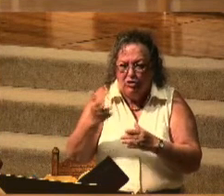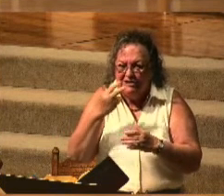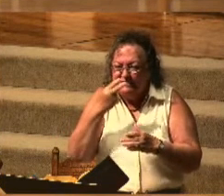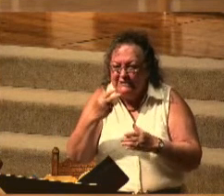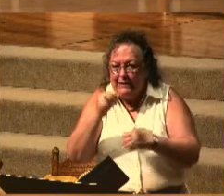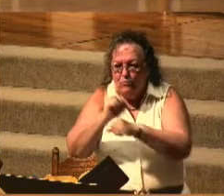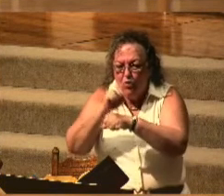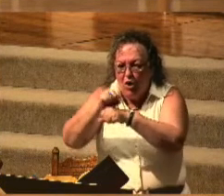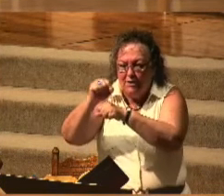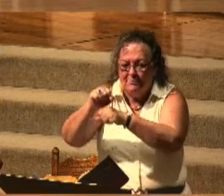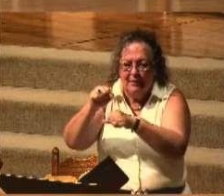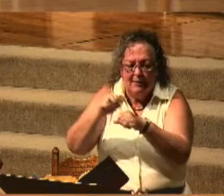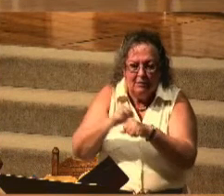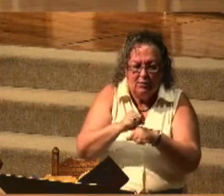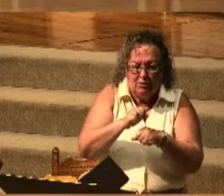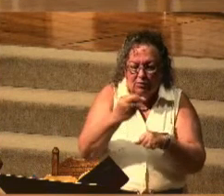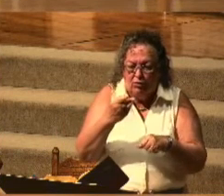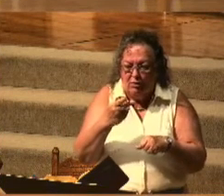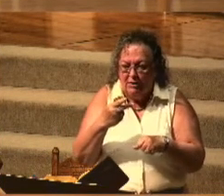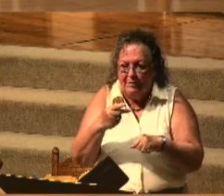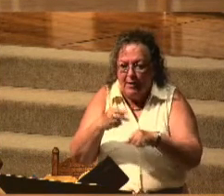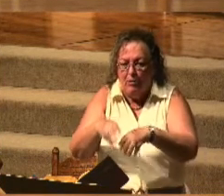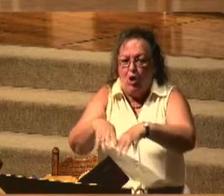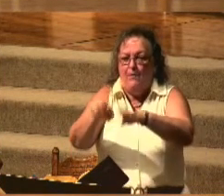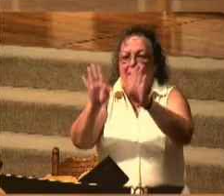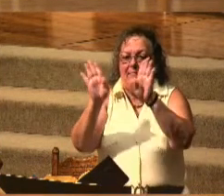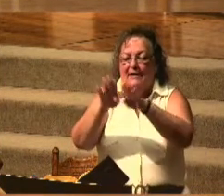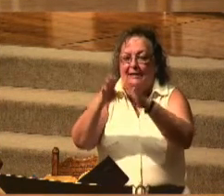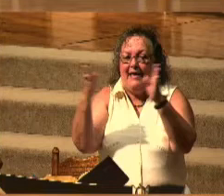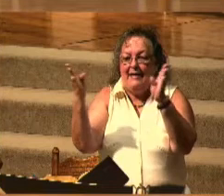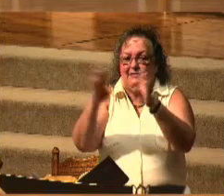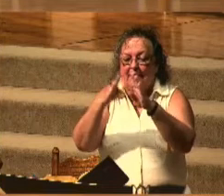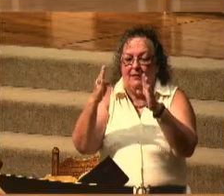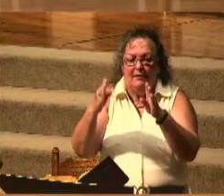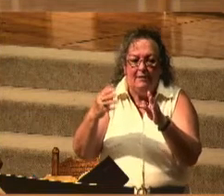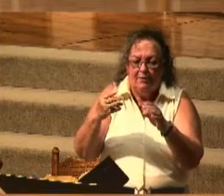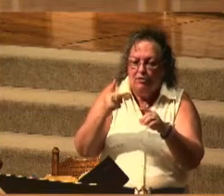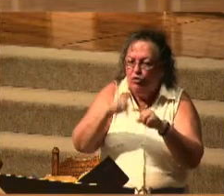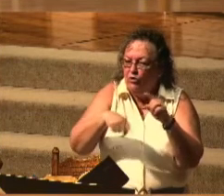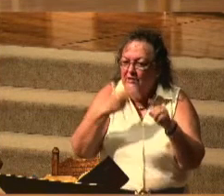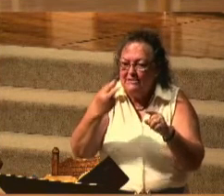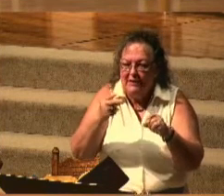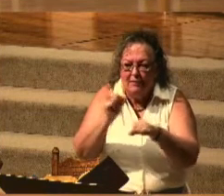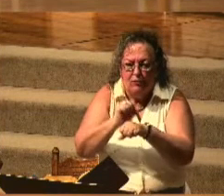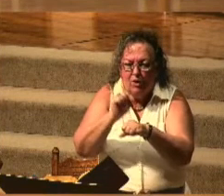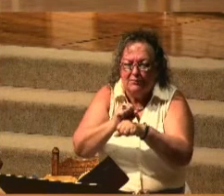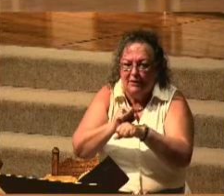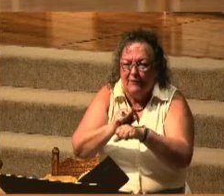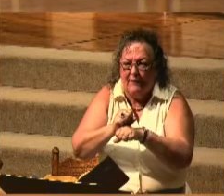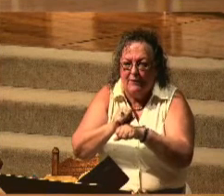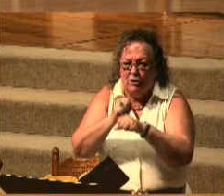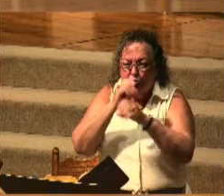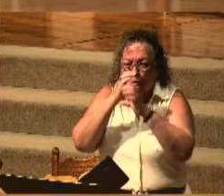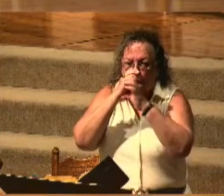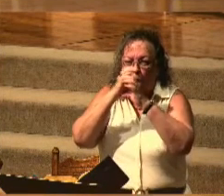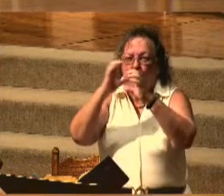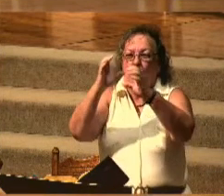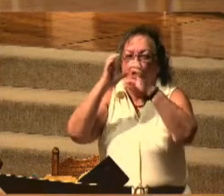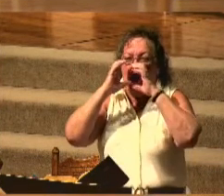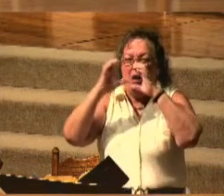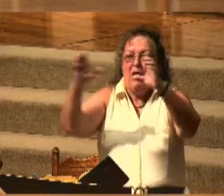then, they would open the floodgates, and the rocks would disappear, and the horn would blow, bap, bap,